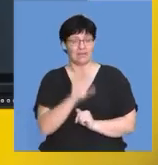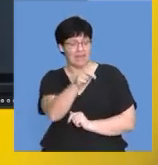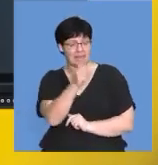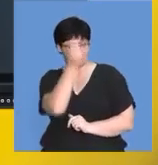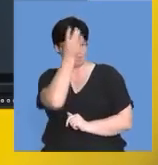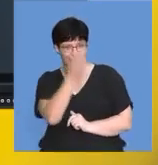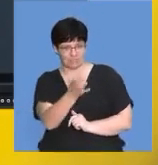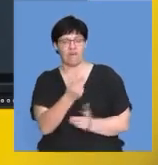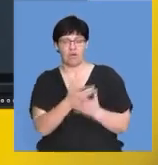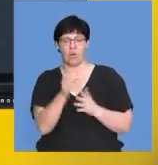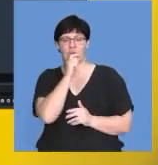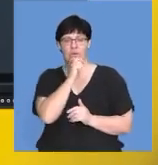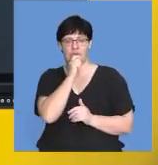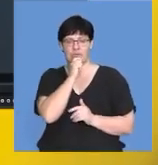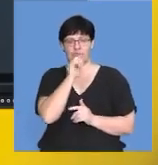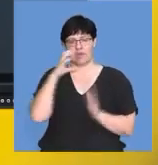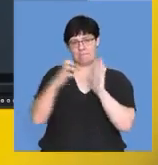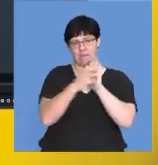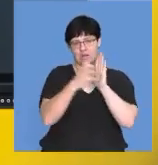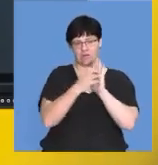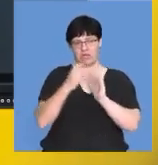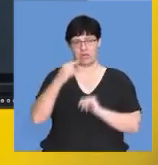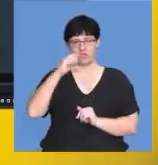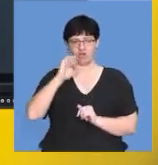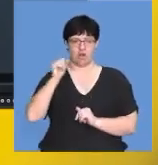clue for using pedigree charts.